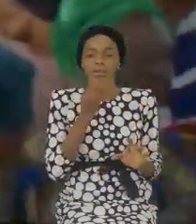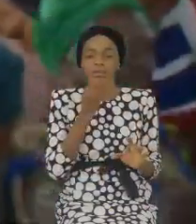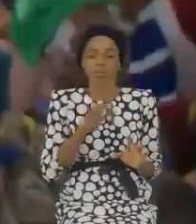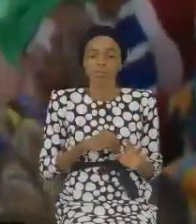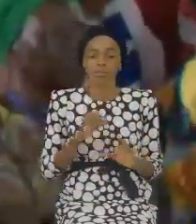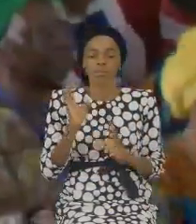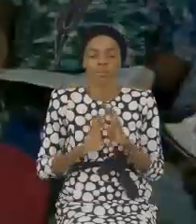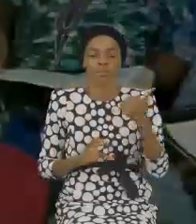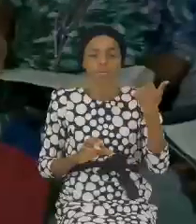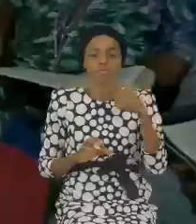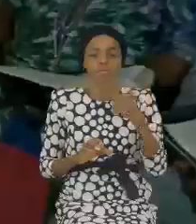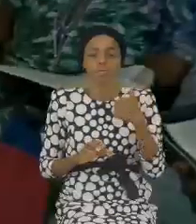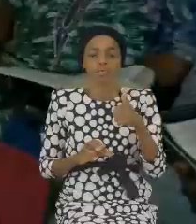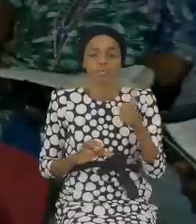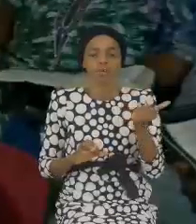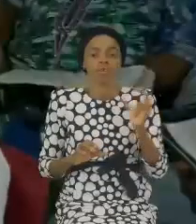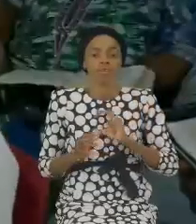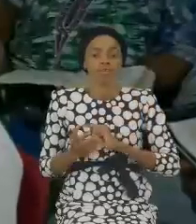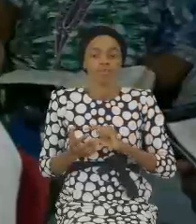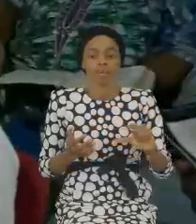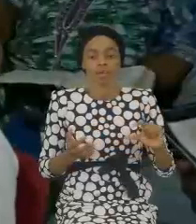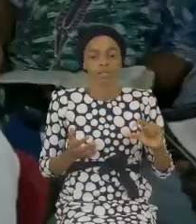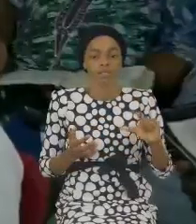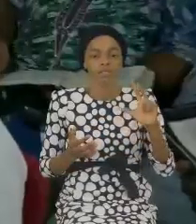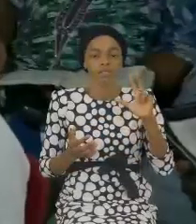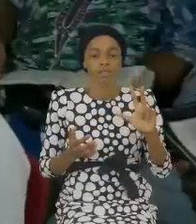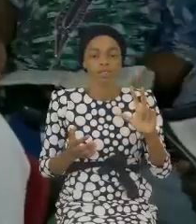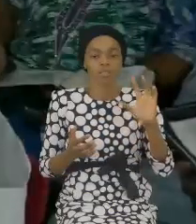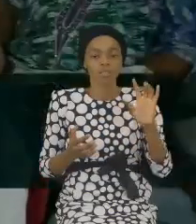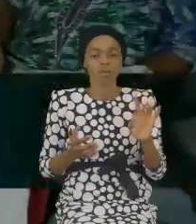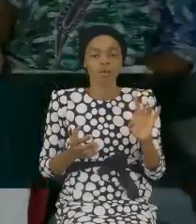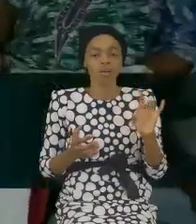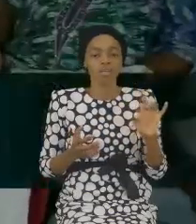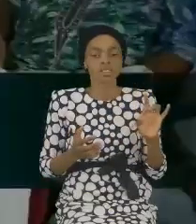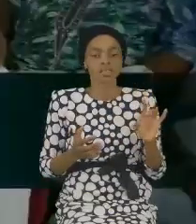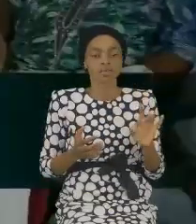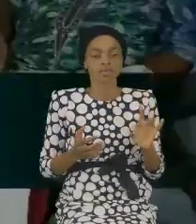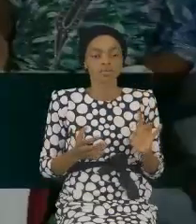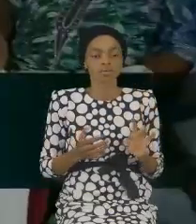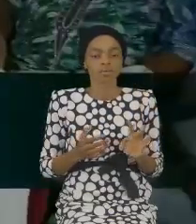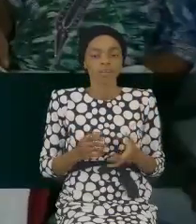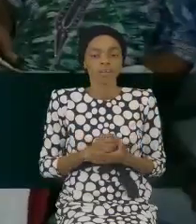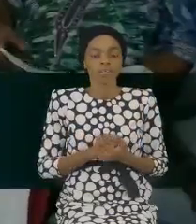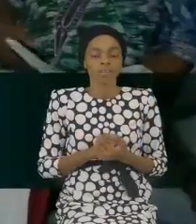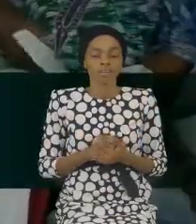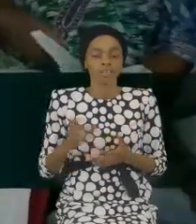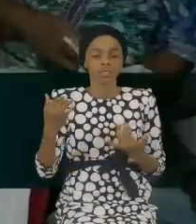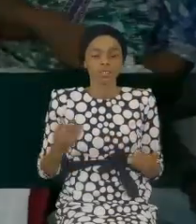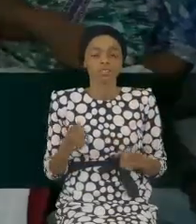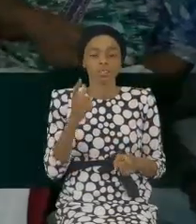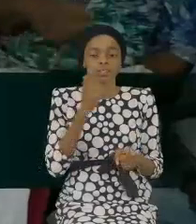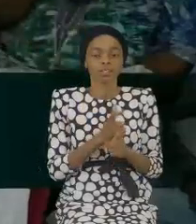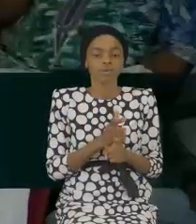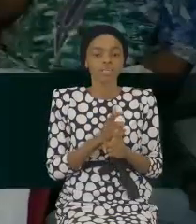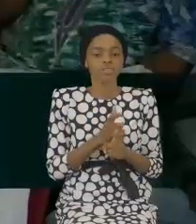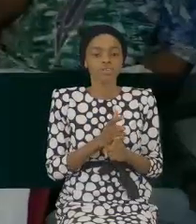chapter 10, reading from verse 38. Now, the just shall live by